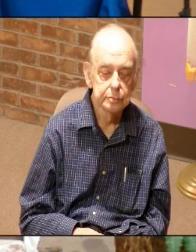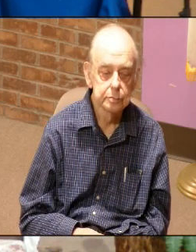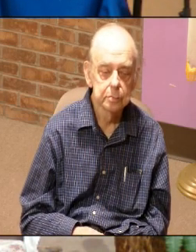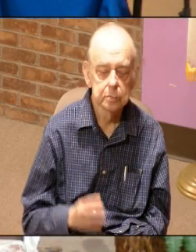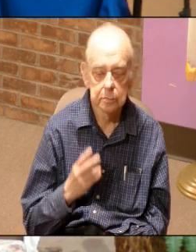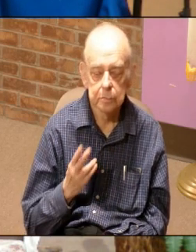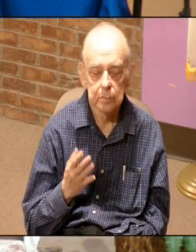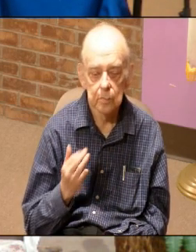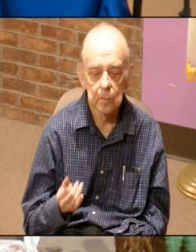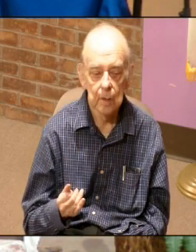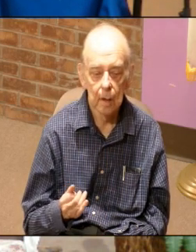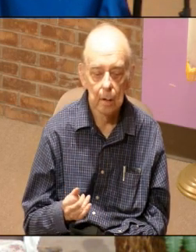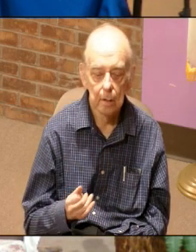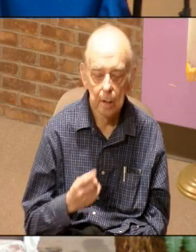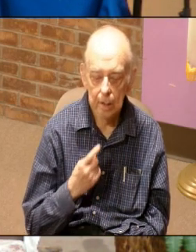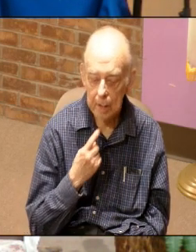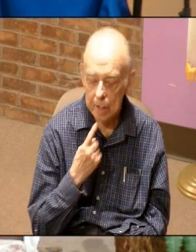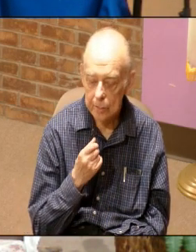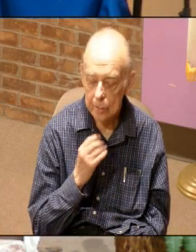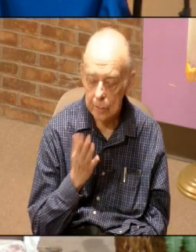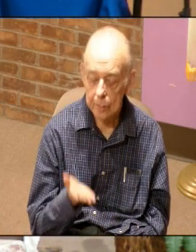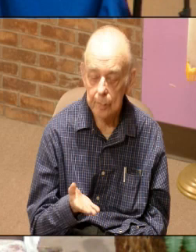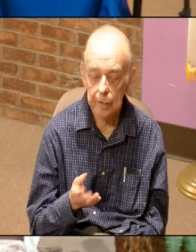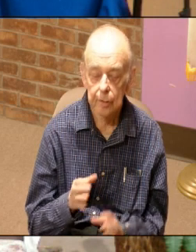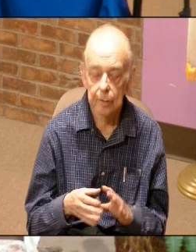you see because I hadn't told you the rest of the story